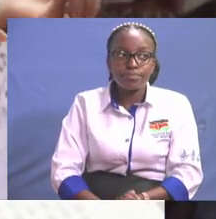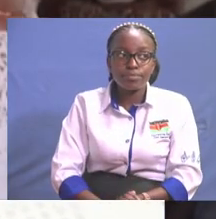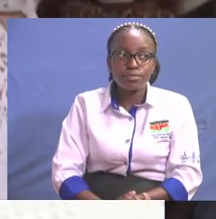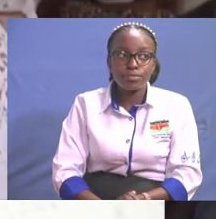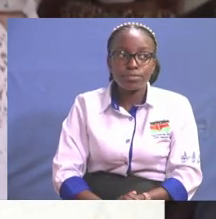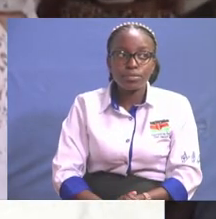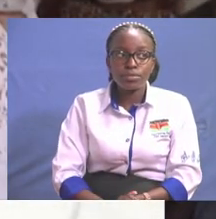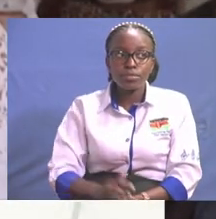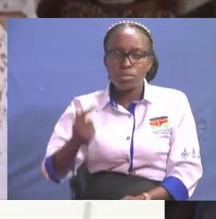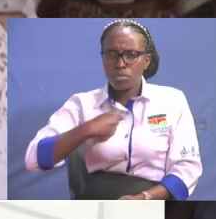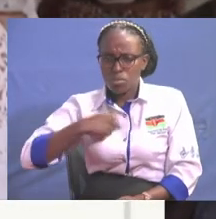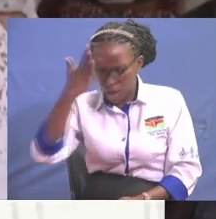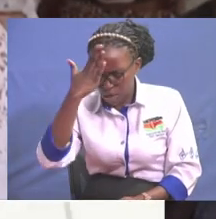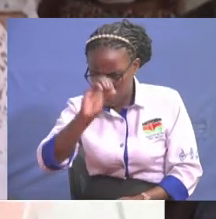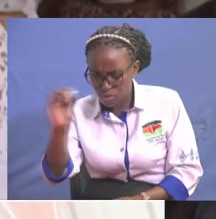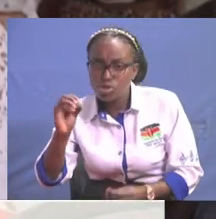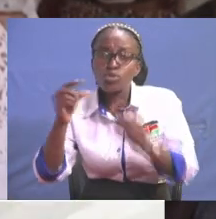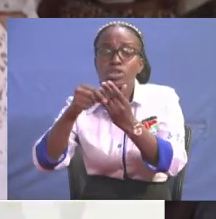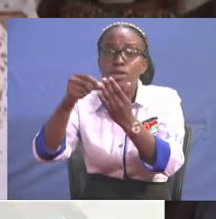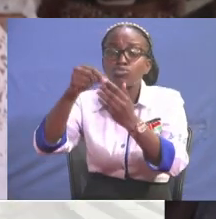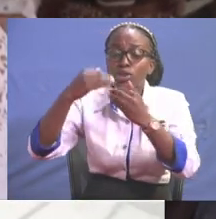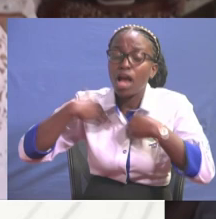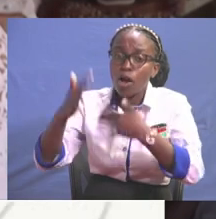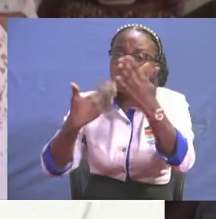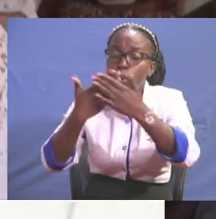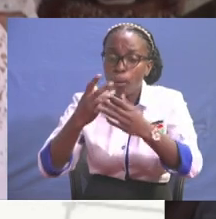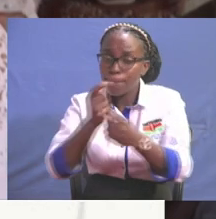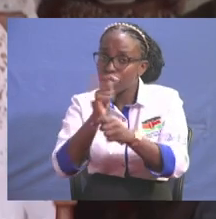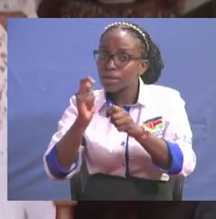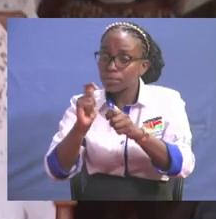Sijui kama tawezekana tulichaguliwa na hii watu yote tufukuzwe na watu wachache.